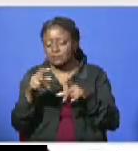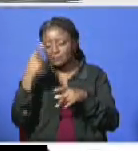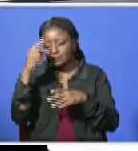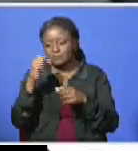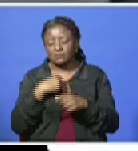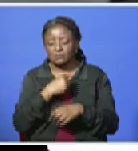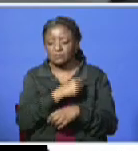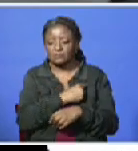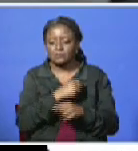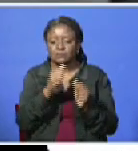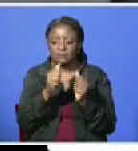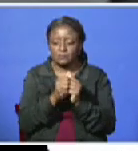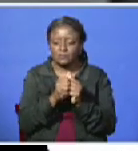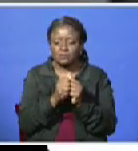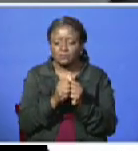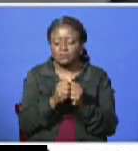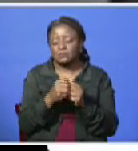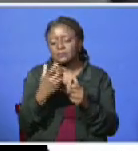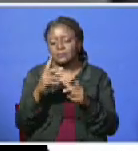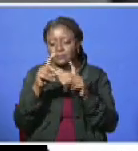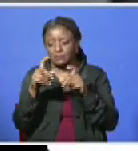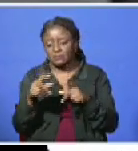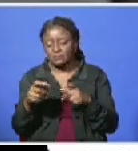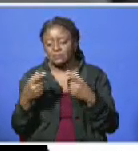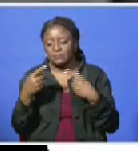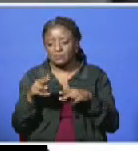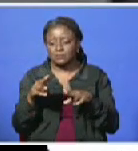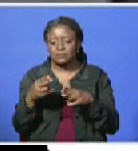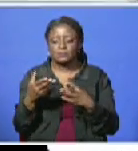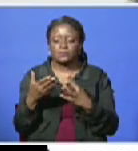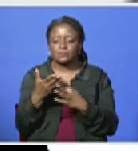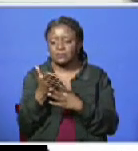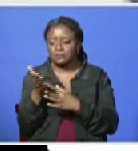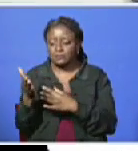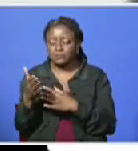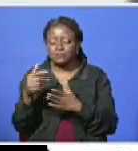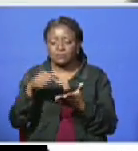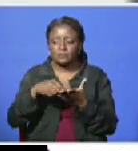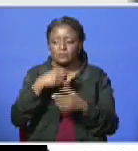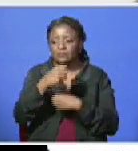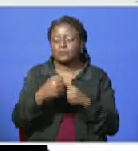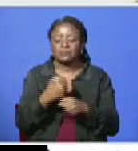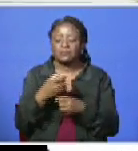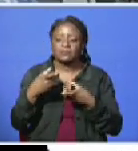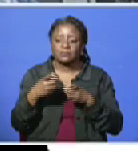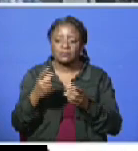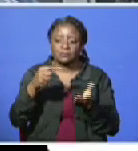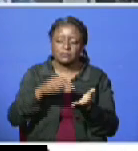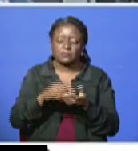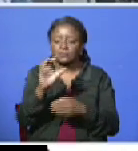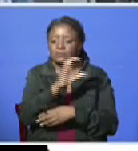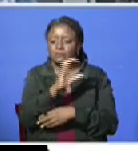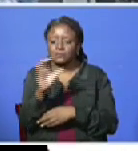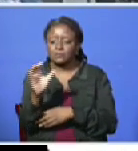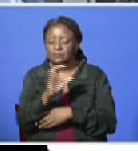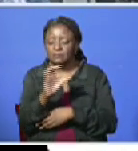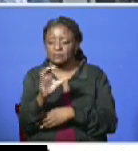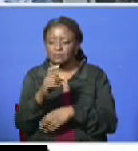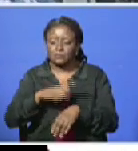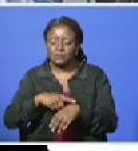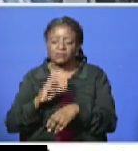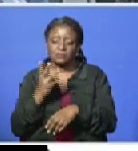periodic testing taking place throughout this year. During this Christmas season, we'll make sure that everyone is